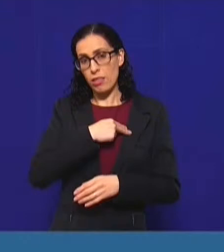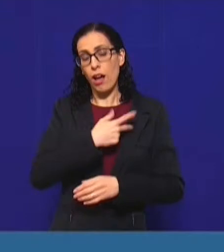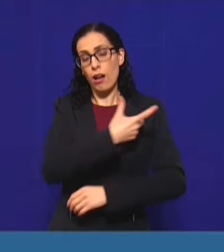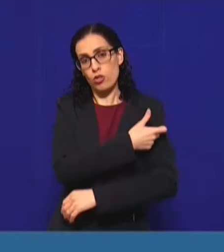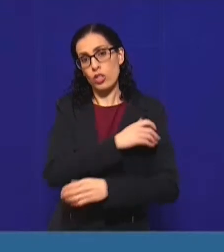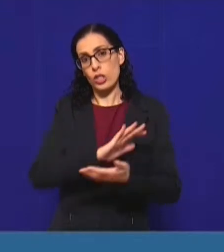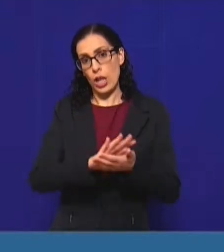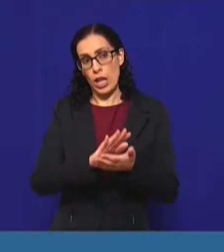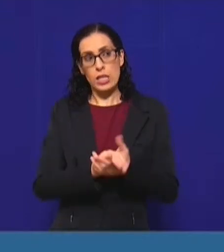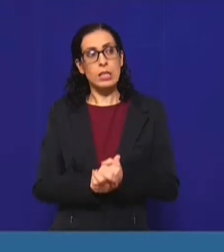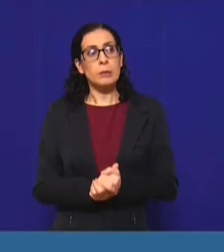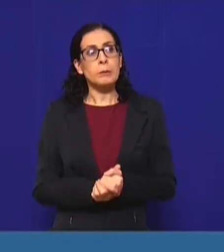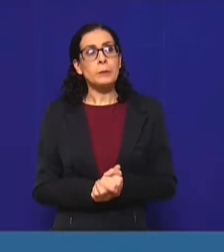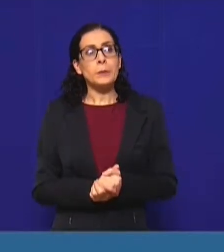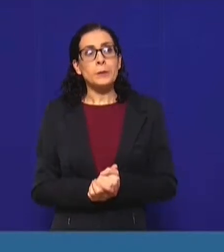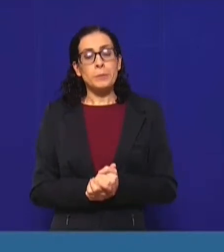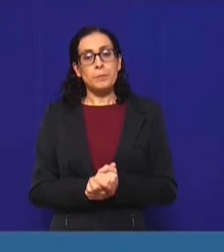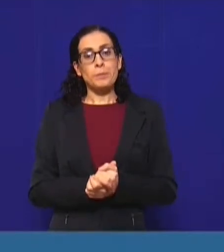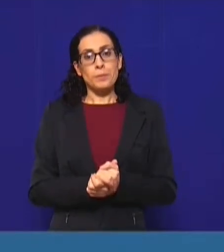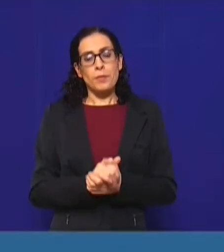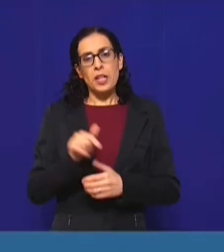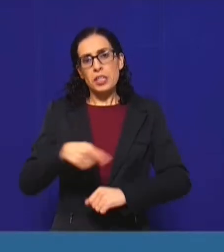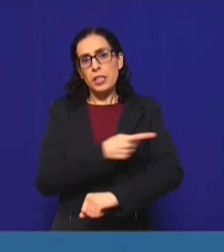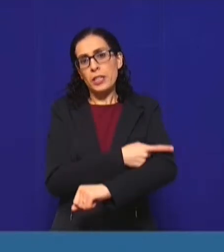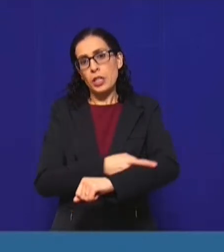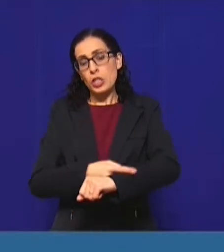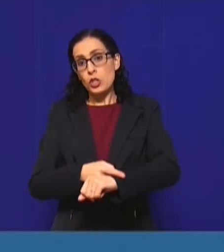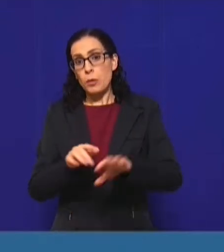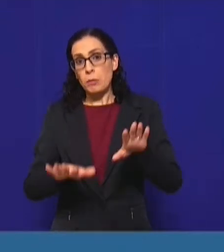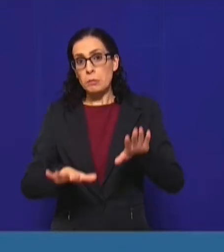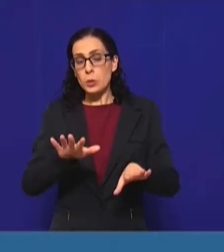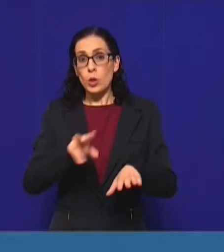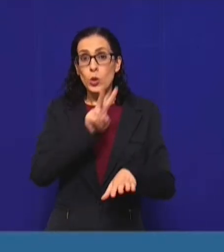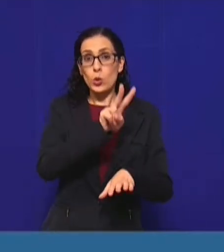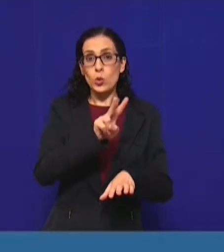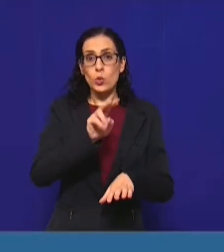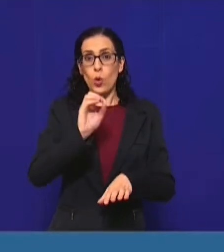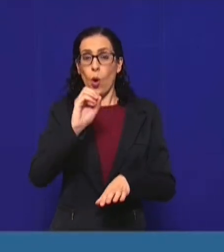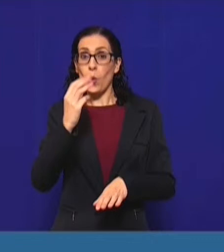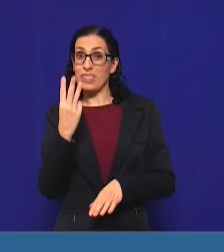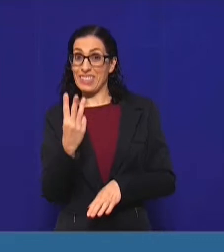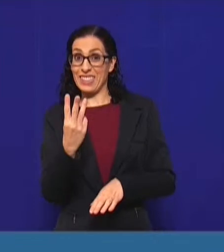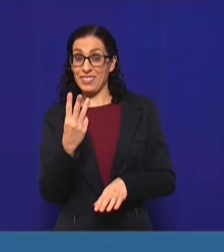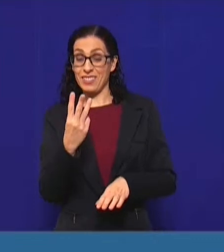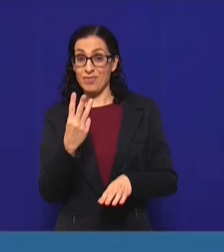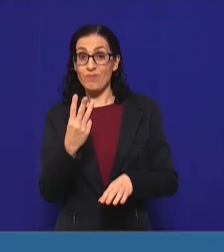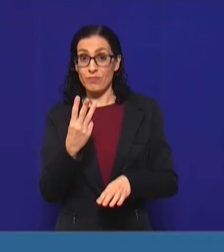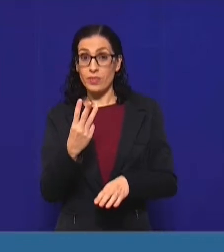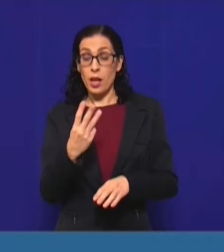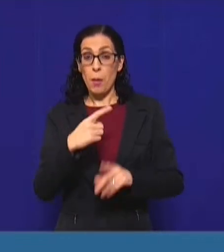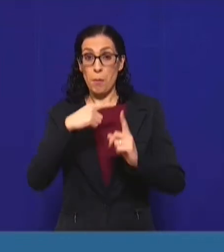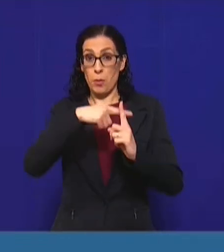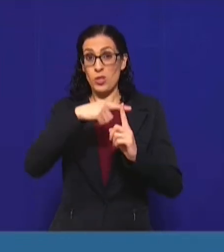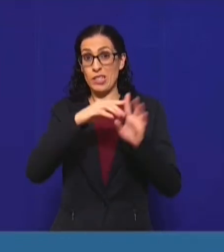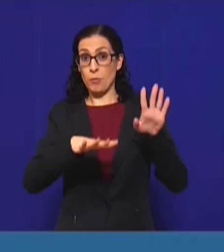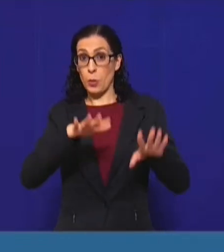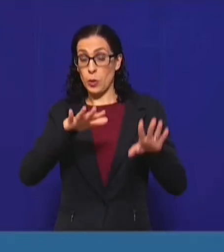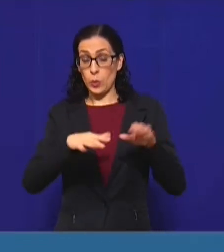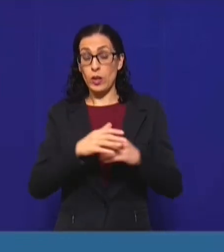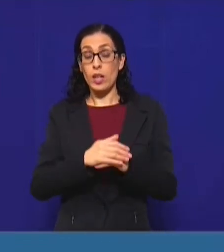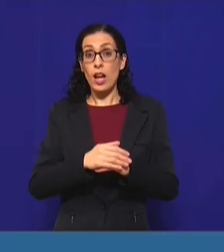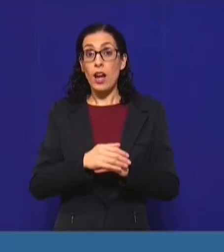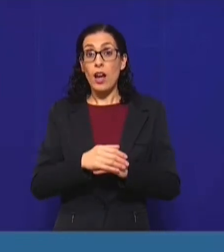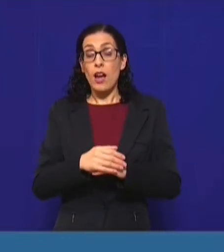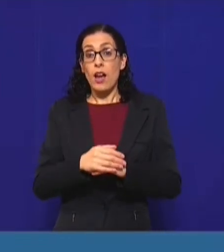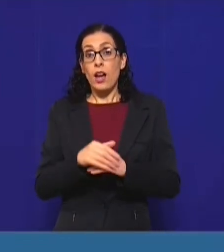Il-7-day moving average huwa ta' 203 li huwa l-darba li qabeż it-200 bħala 7-day moving